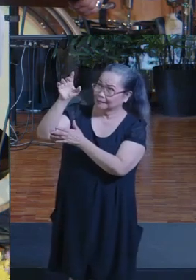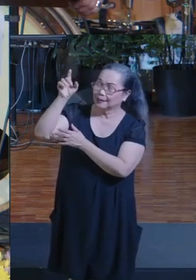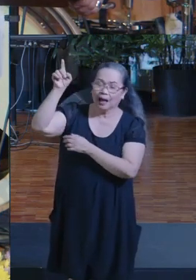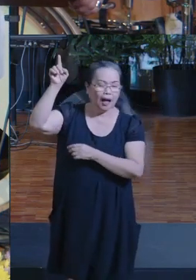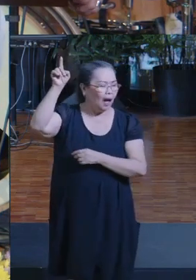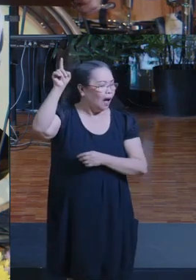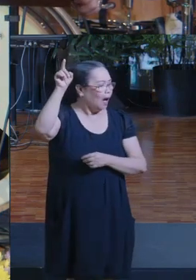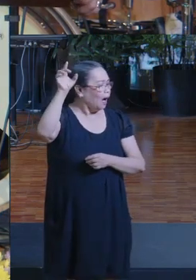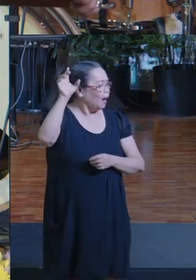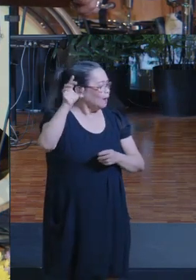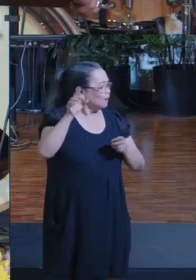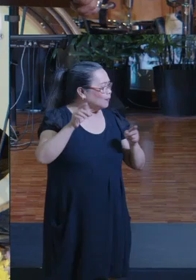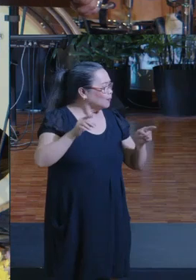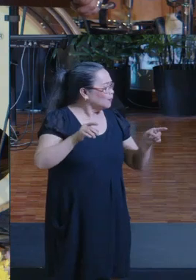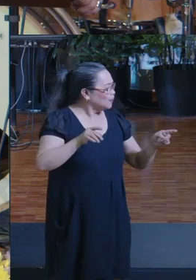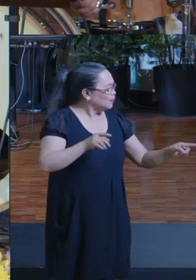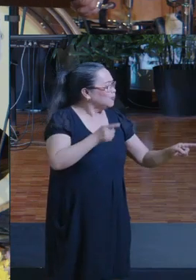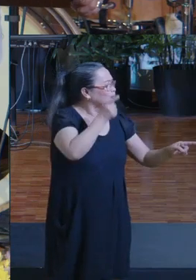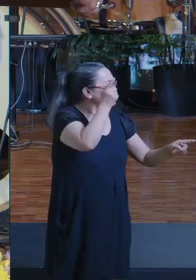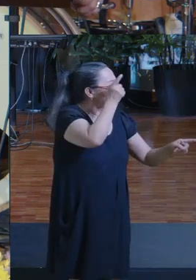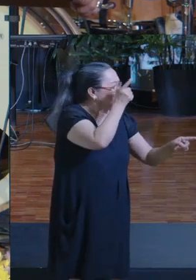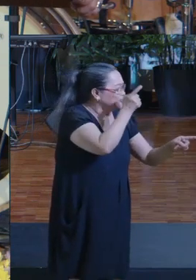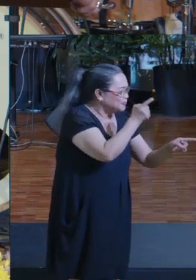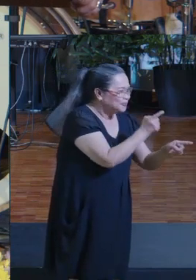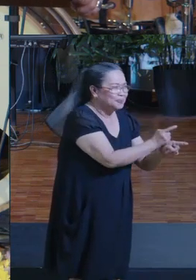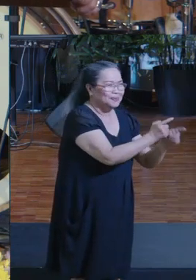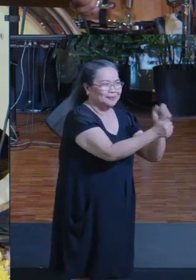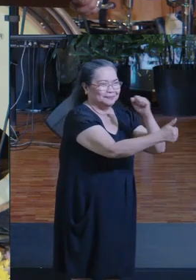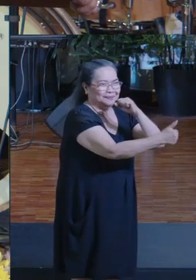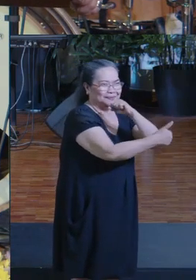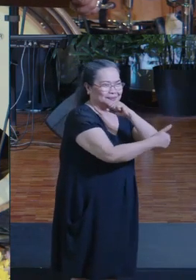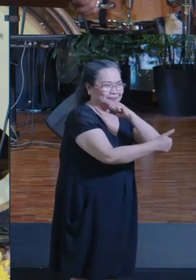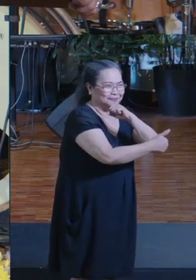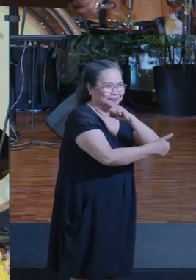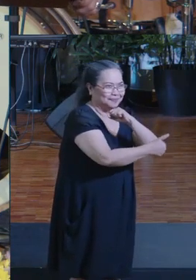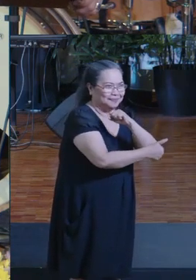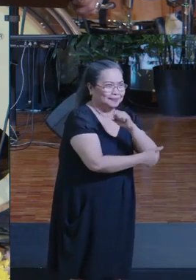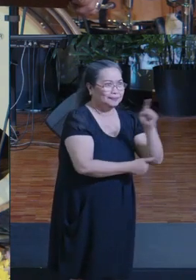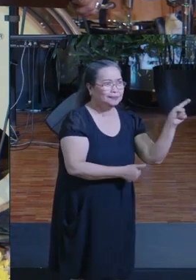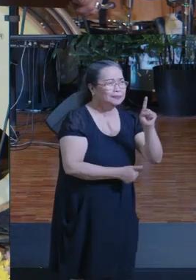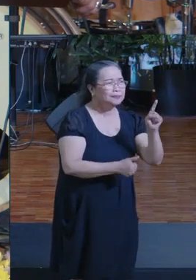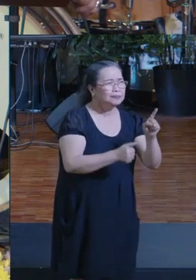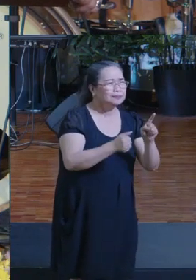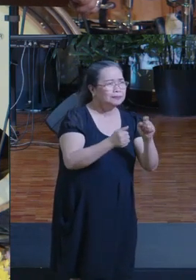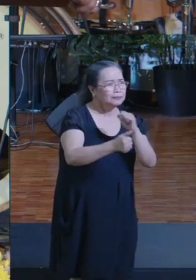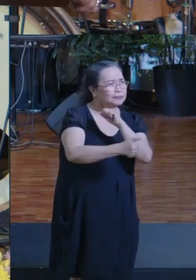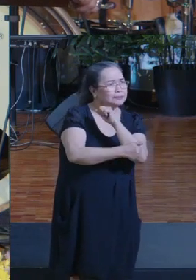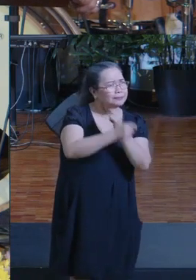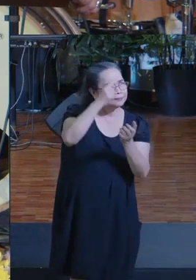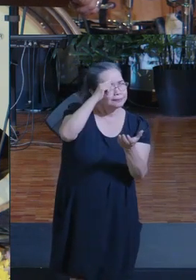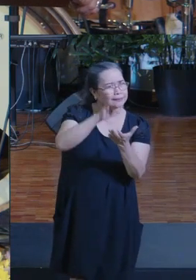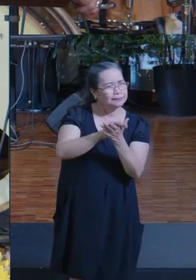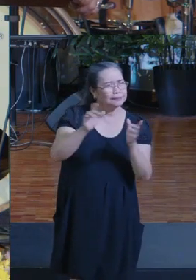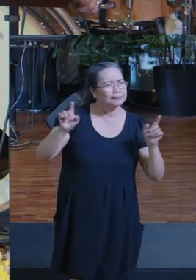as righteousness. Kaya nga binasa natin, ano ba yung pinaniwalaan ni Abraham? No? So, binasa